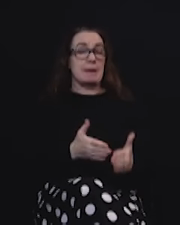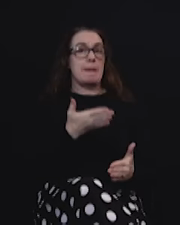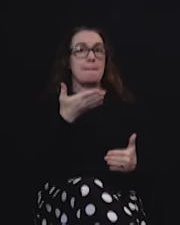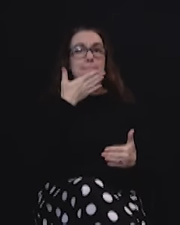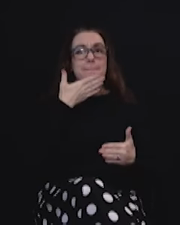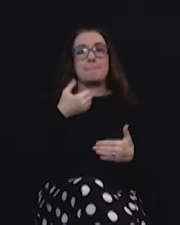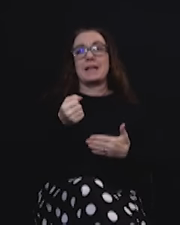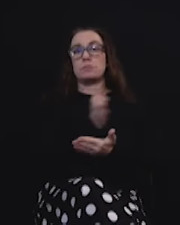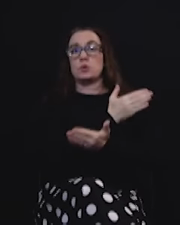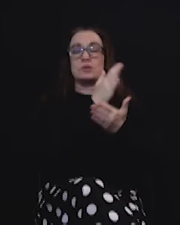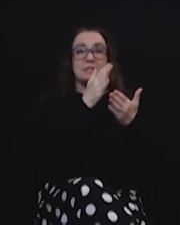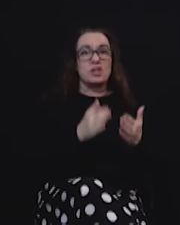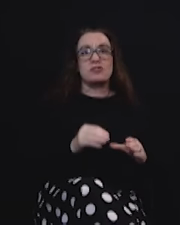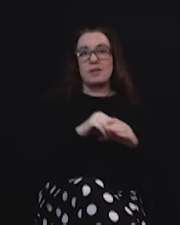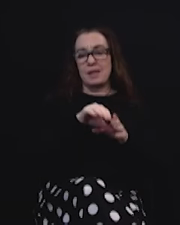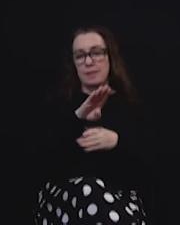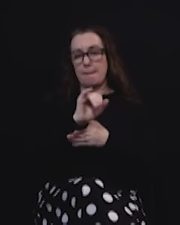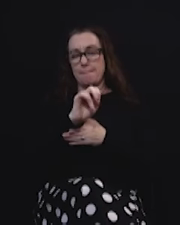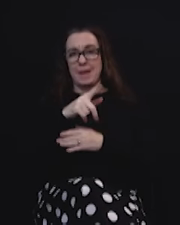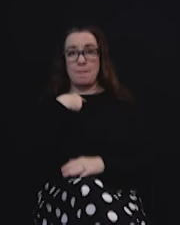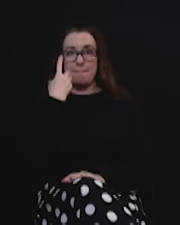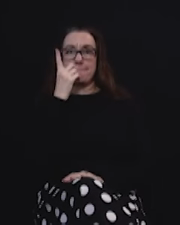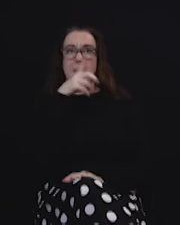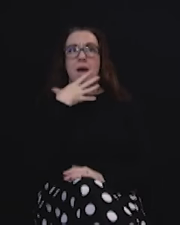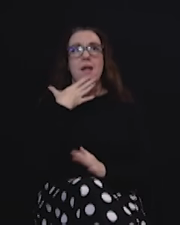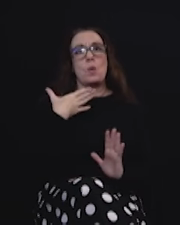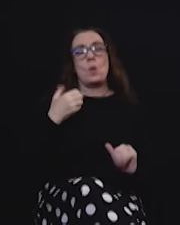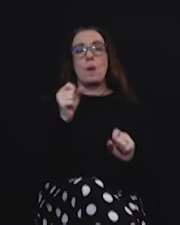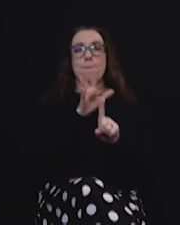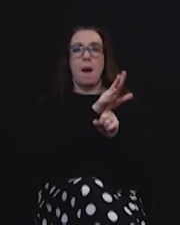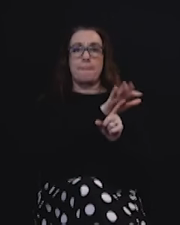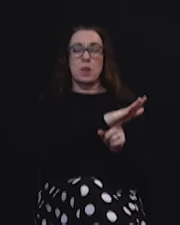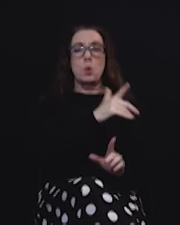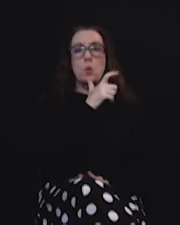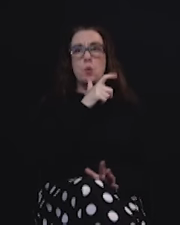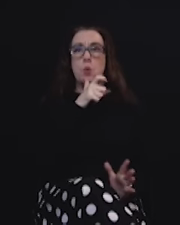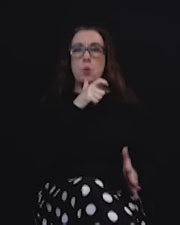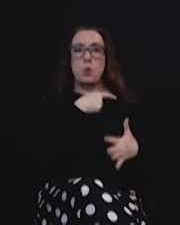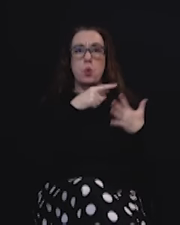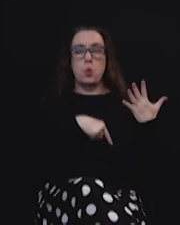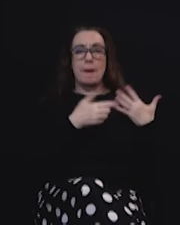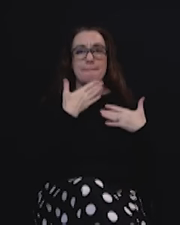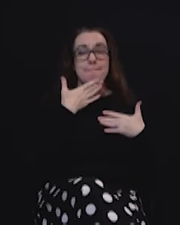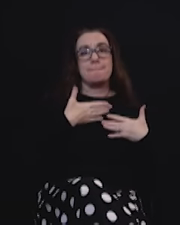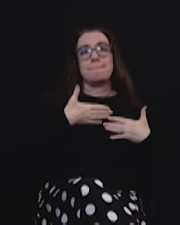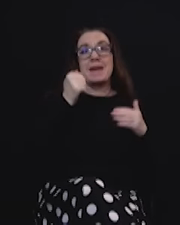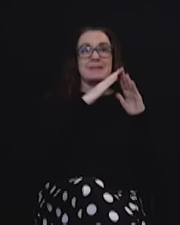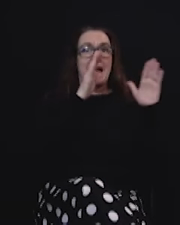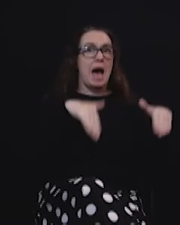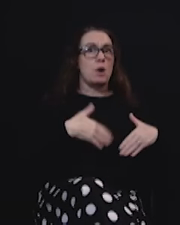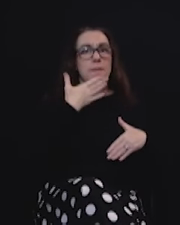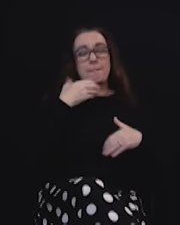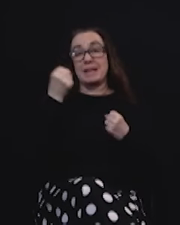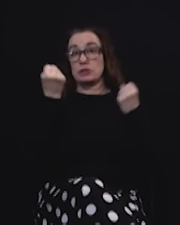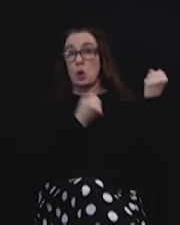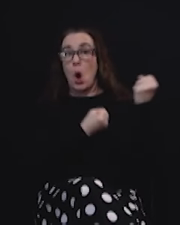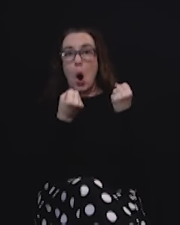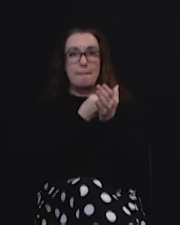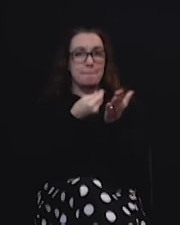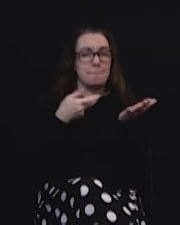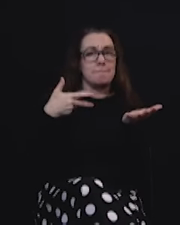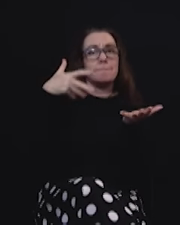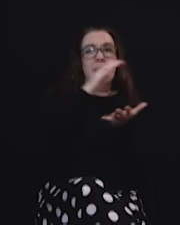in the band? Who is the best looking? Who is the most popular? Who has the best house, the best car, the most money? Which